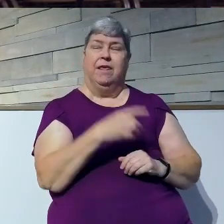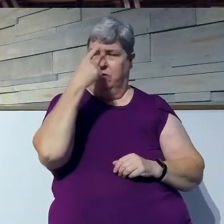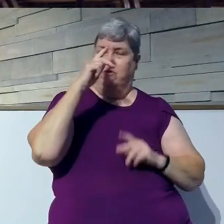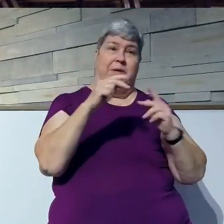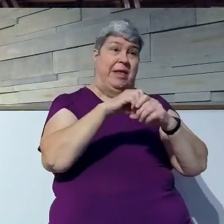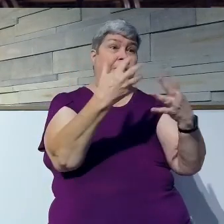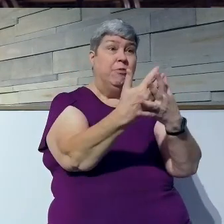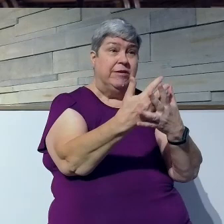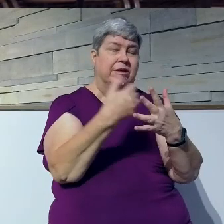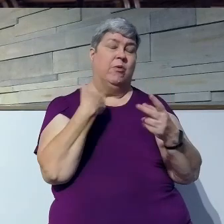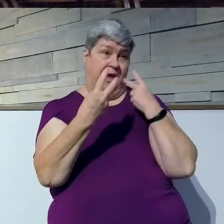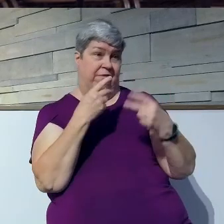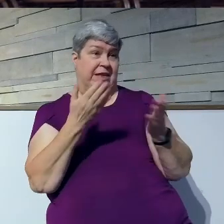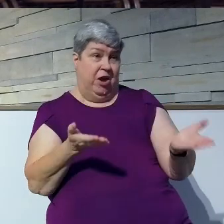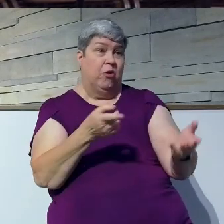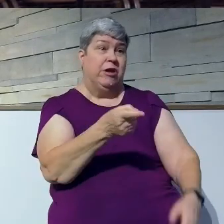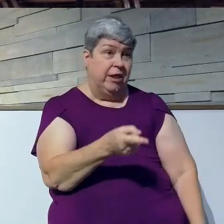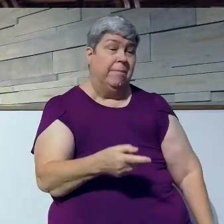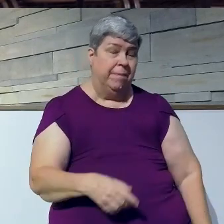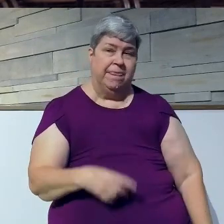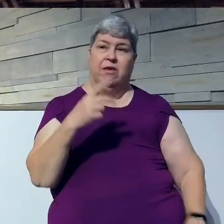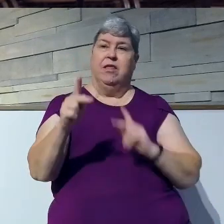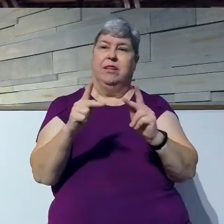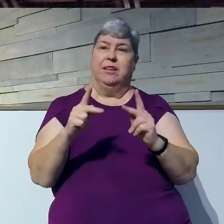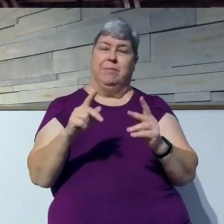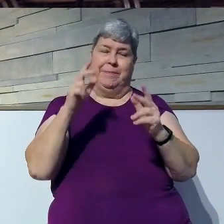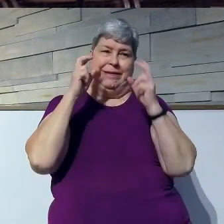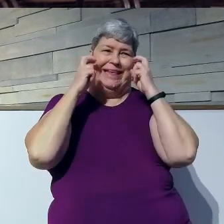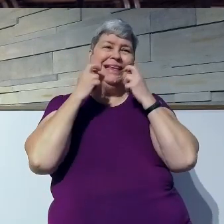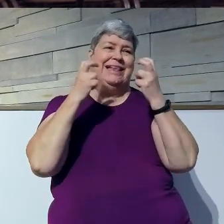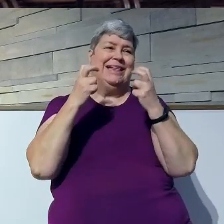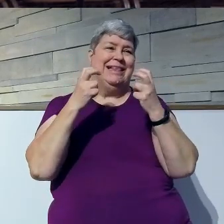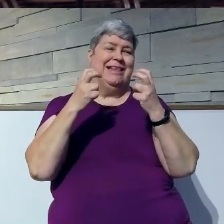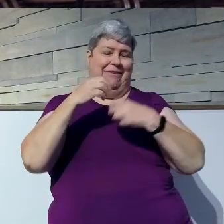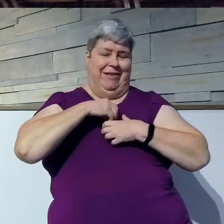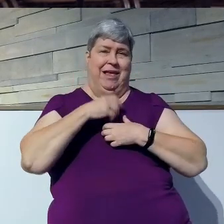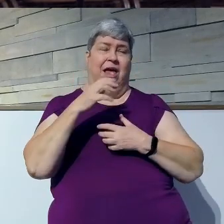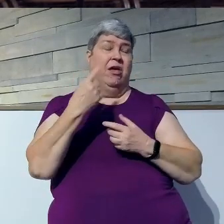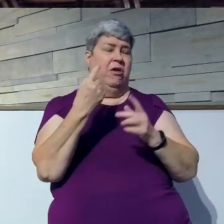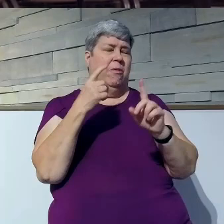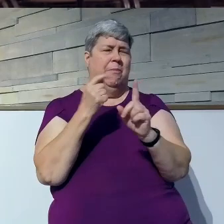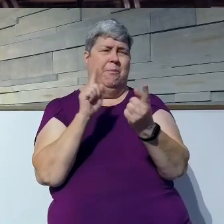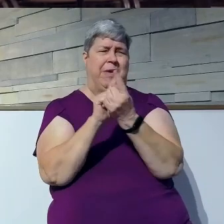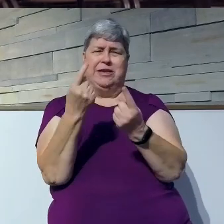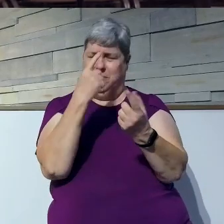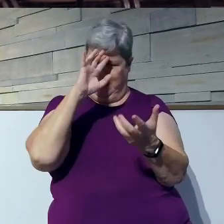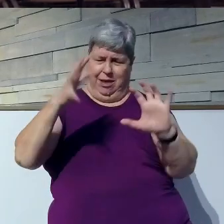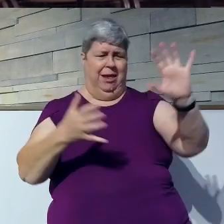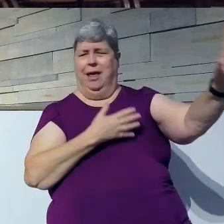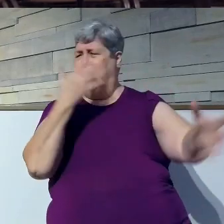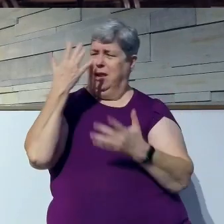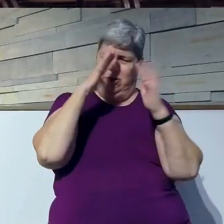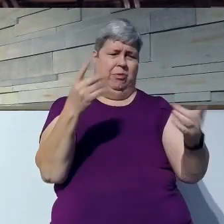those in prison, we visit them and encourage them. For those demon-possessed, you know what? Have you ever met somebody who's confused, doesn't know up from down which way to go and